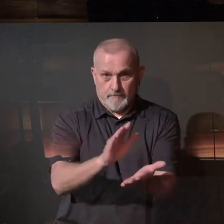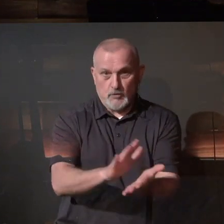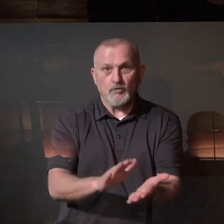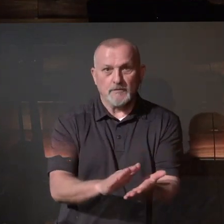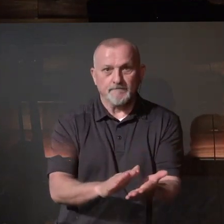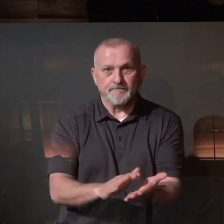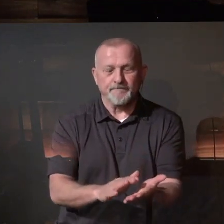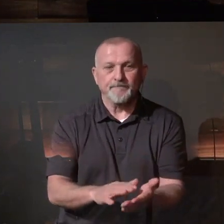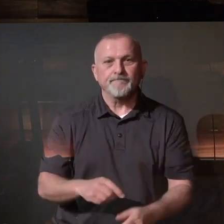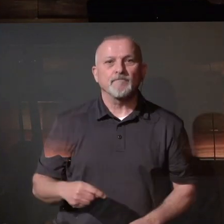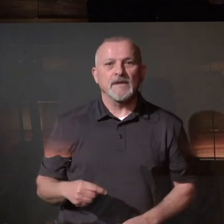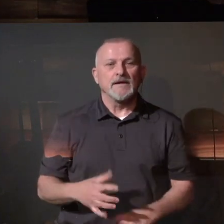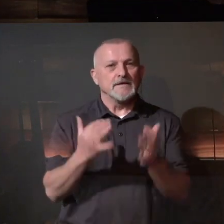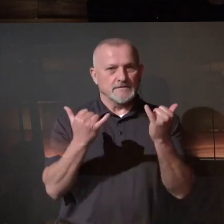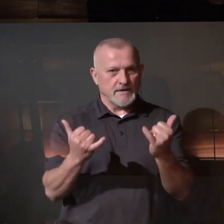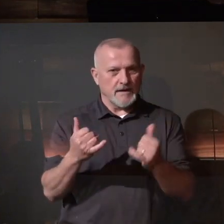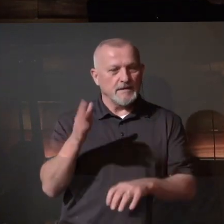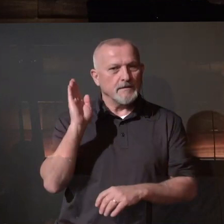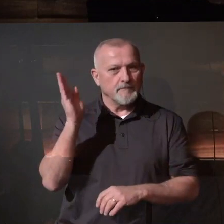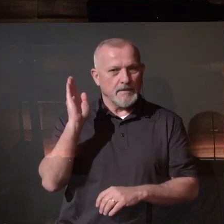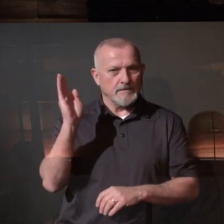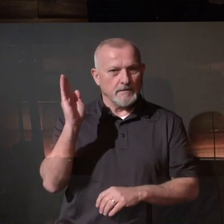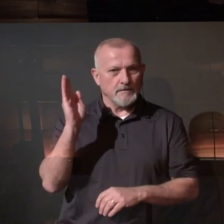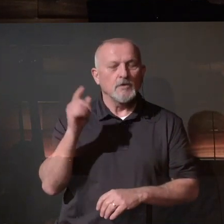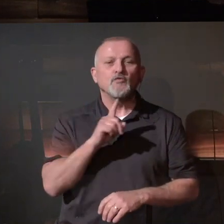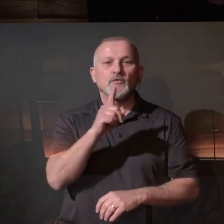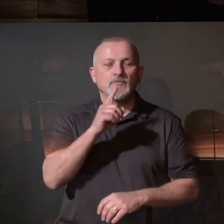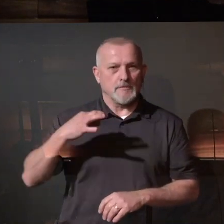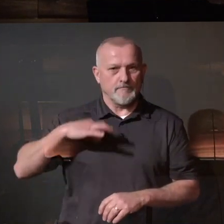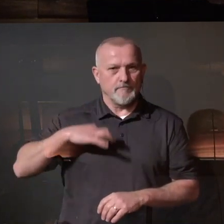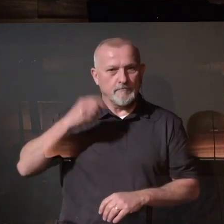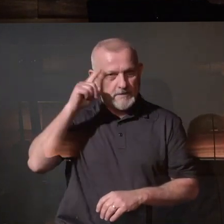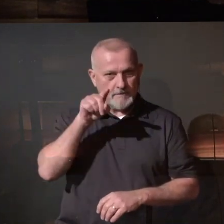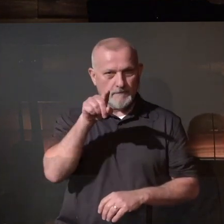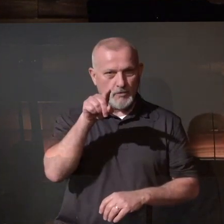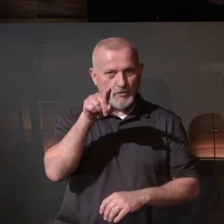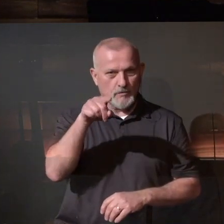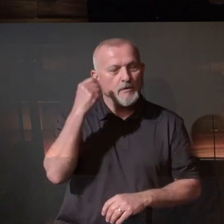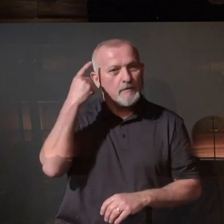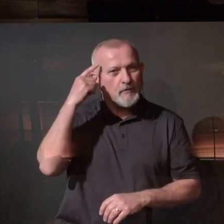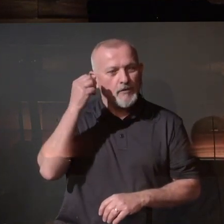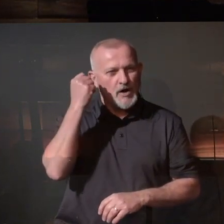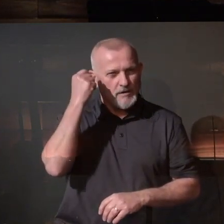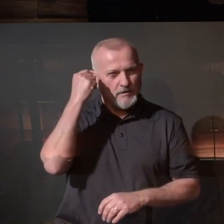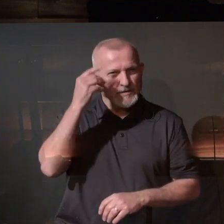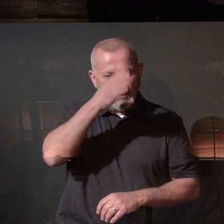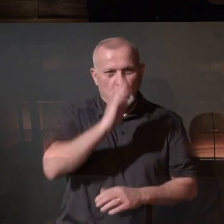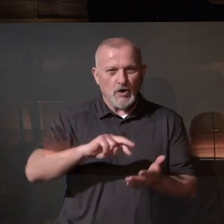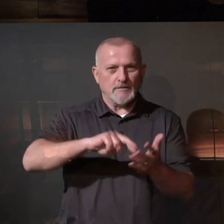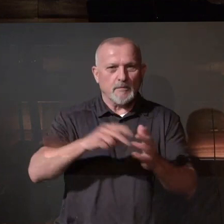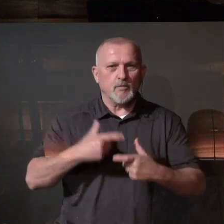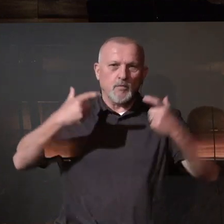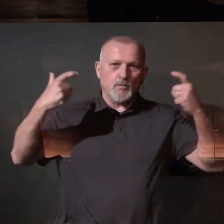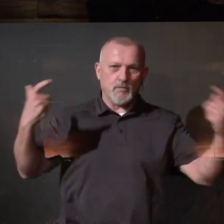message. We would love that. I think that today's message is going to be very beneficial for understanding the bigger purpose of what God has called you to do.